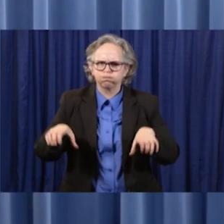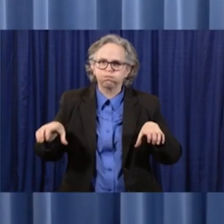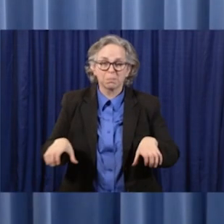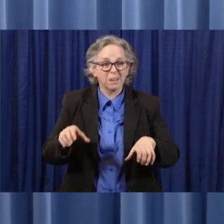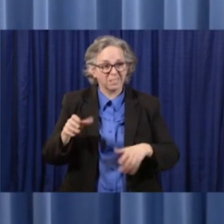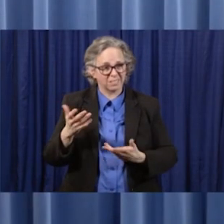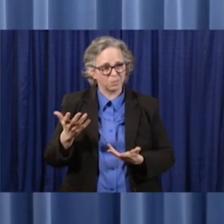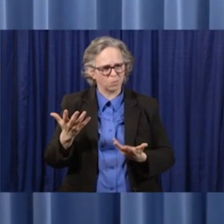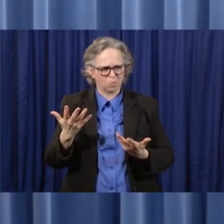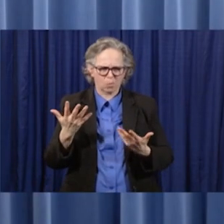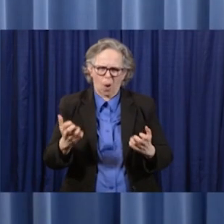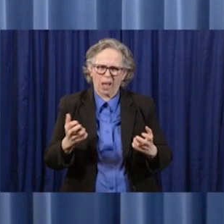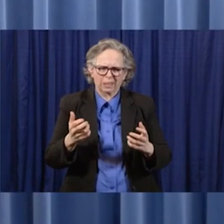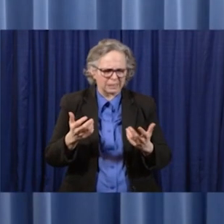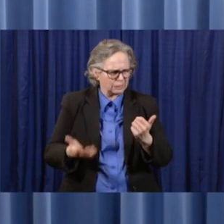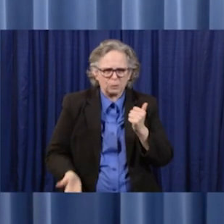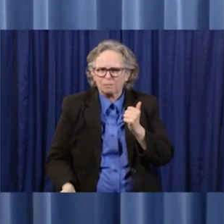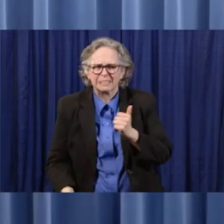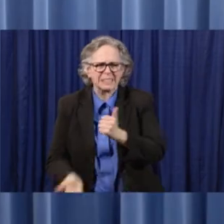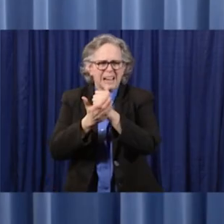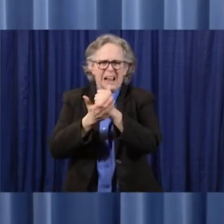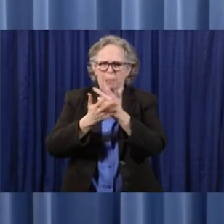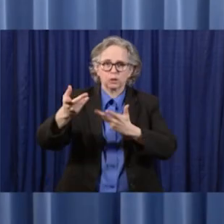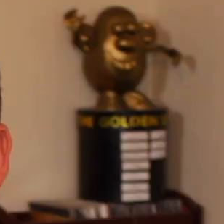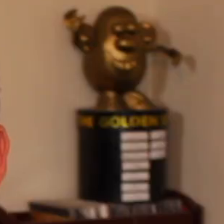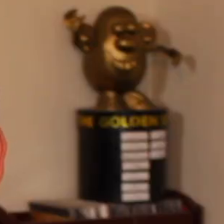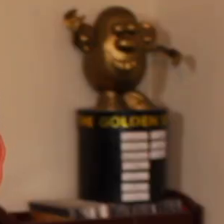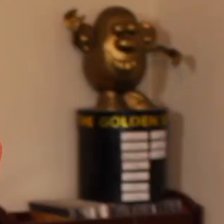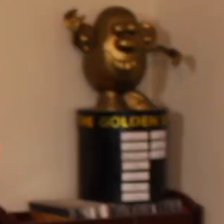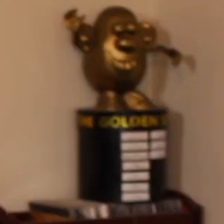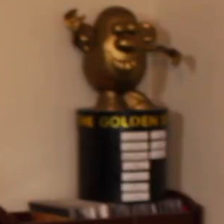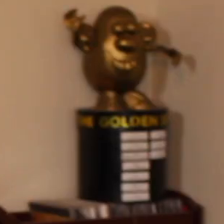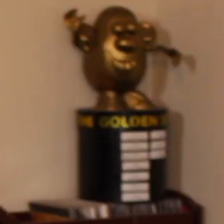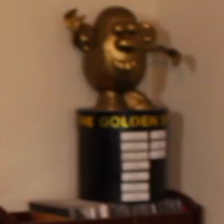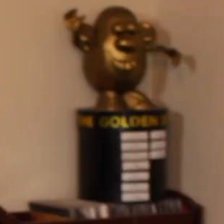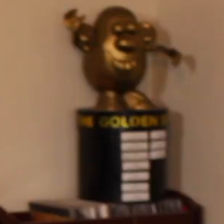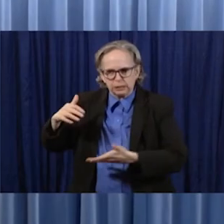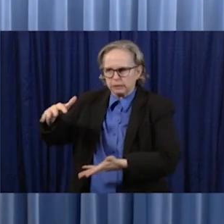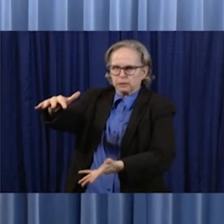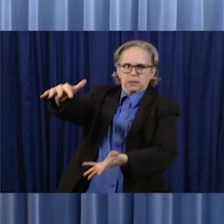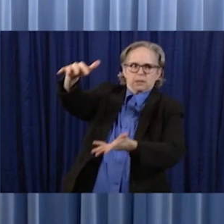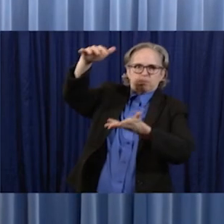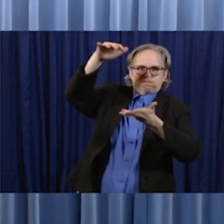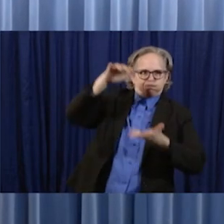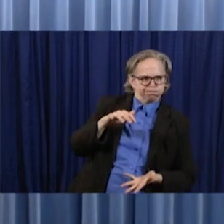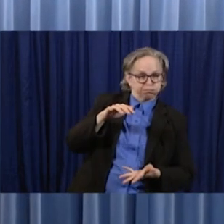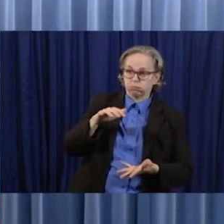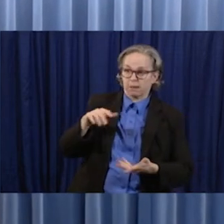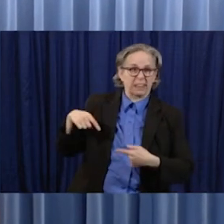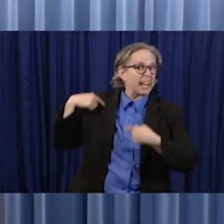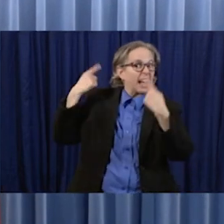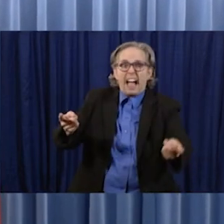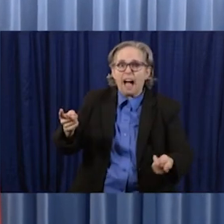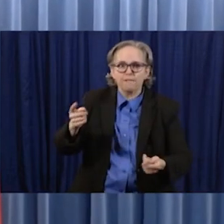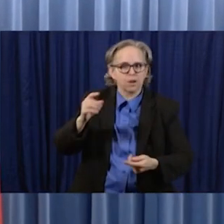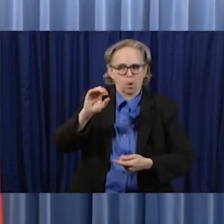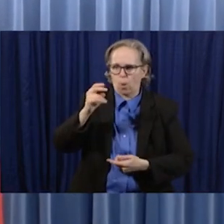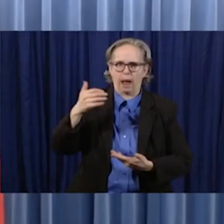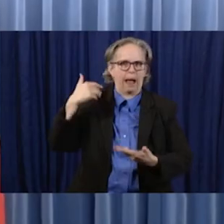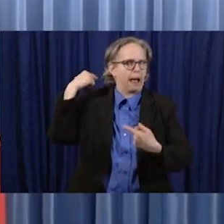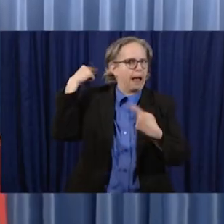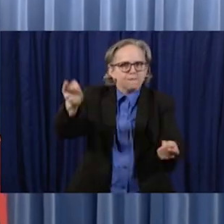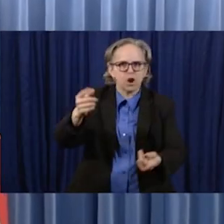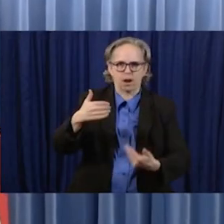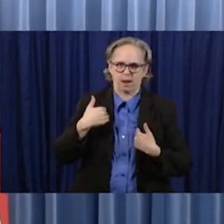animated sign language that is going on in contrast to Ohio Governor Mike DeWine's controlled and calm demeanor that is